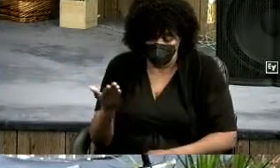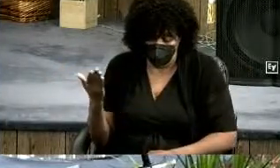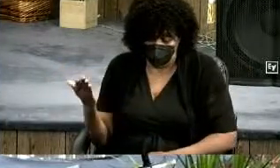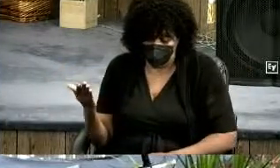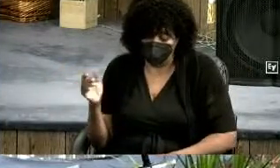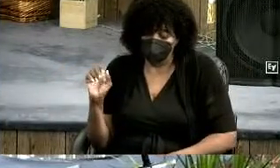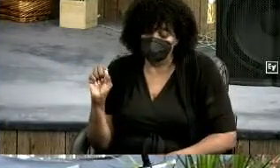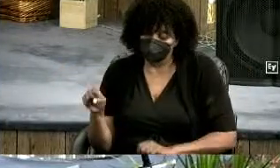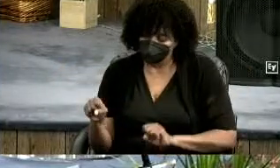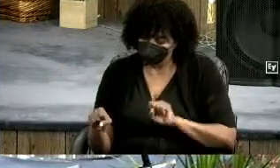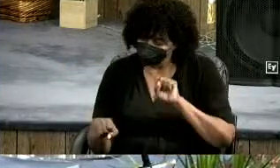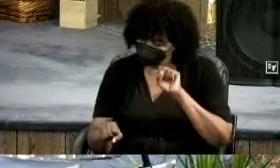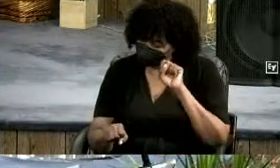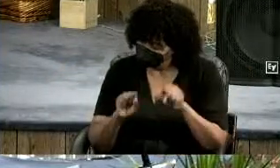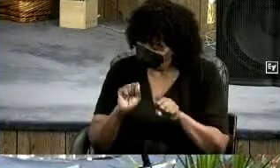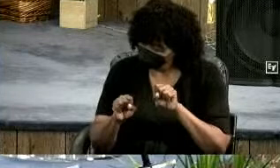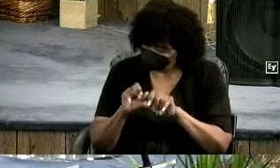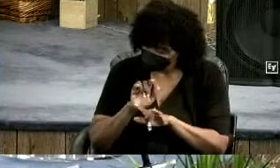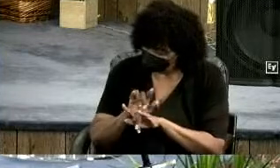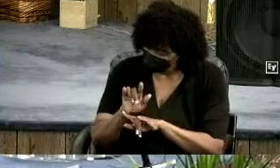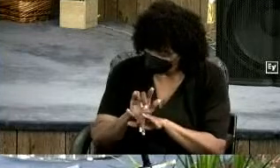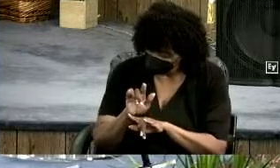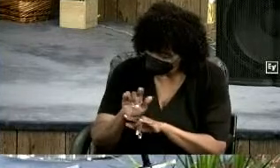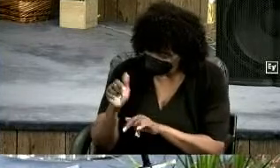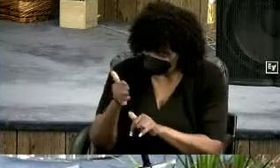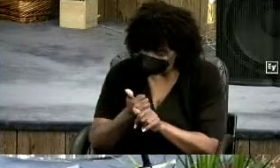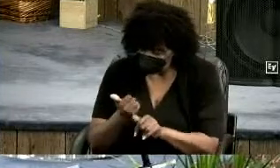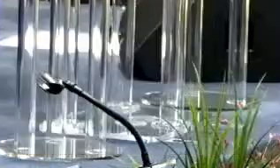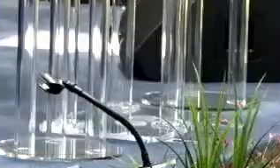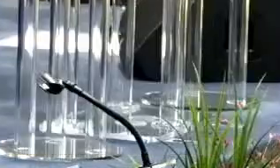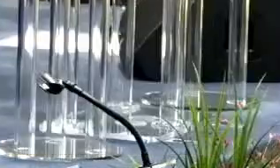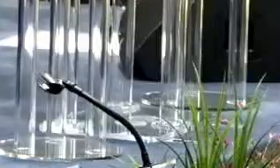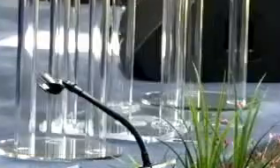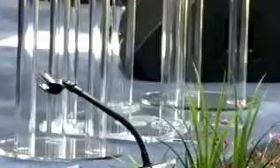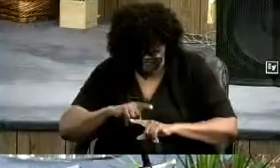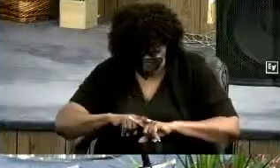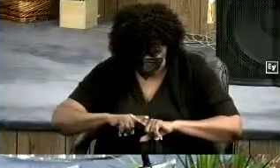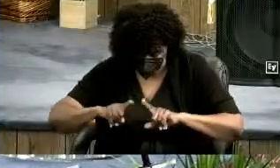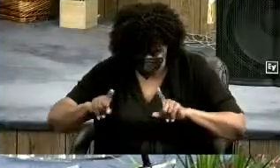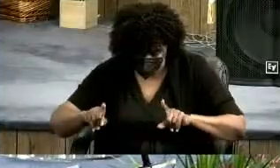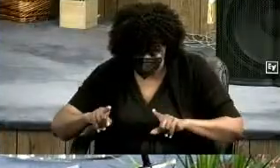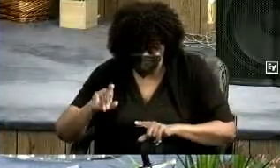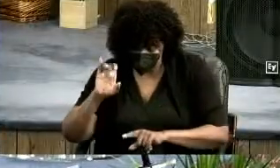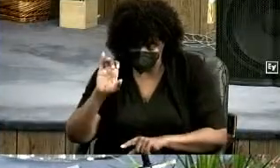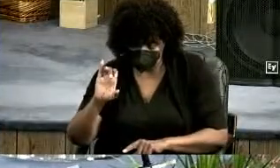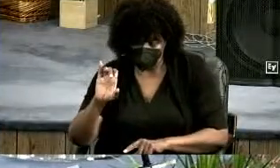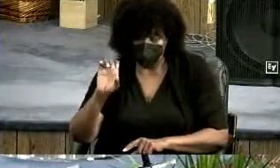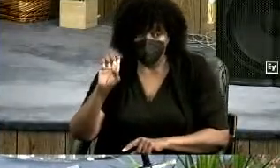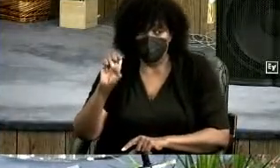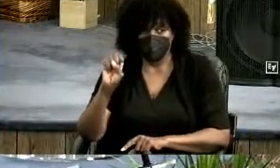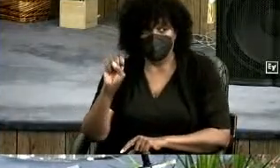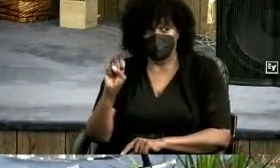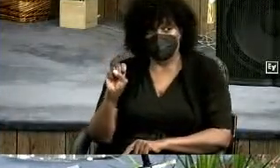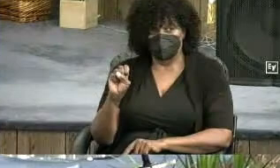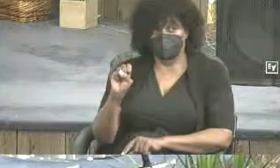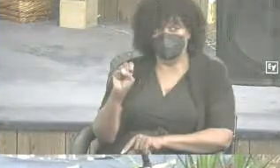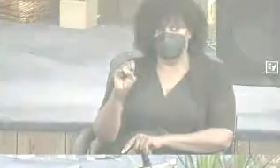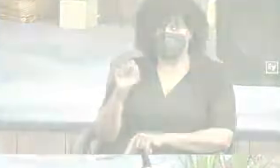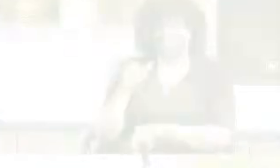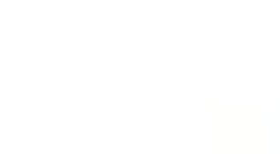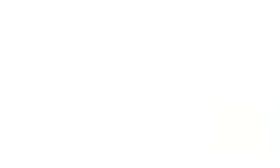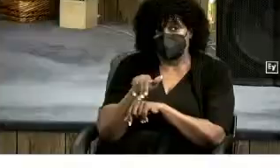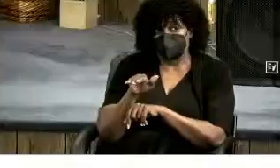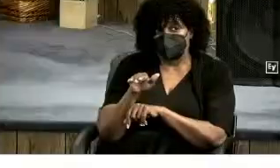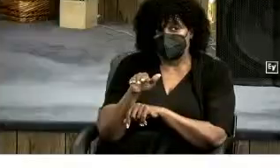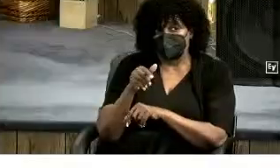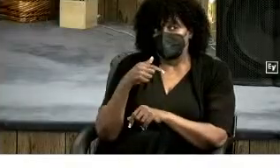Oh, yes. The Bible says, cursed everything that be hangeth on a tree. But here's my favorite verse today, Isaiah 44:22. I have swept away. Can